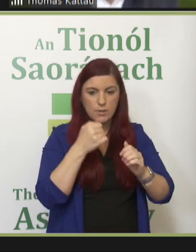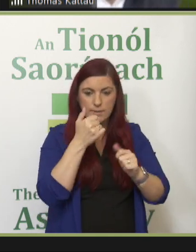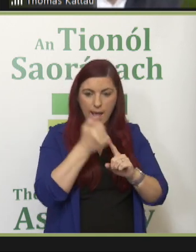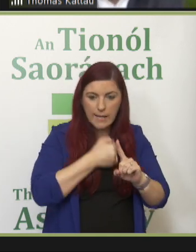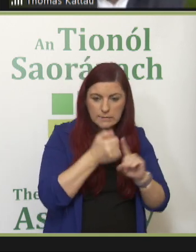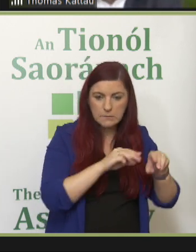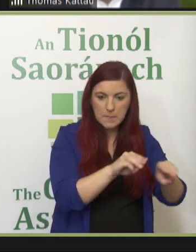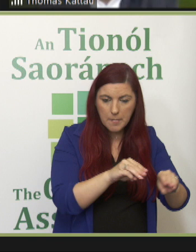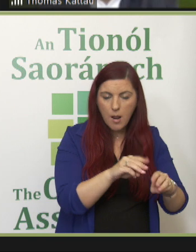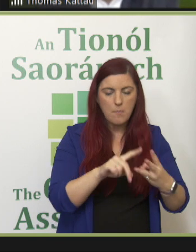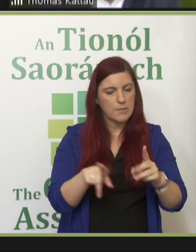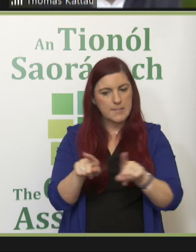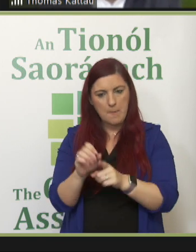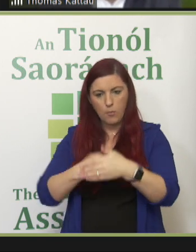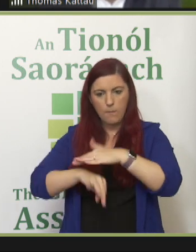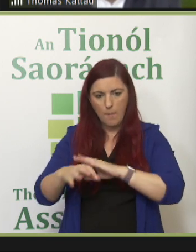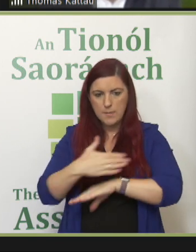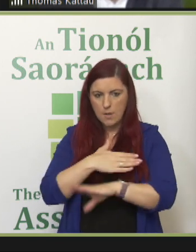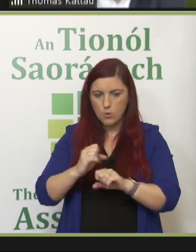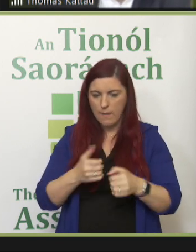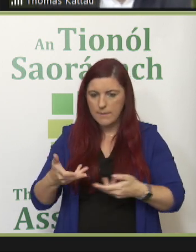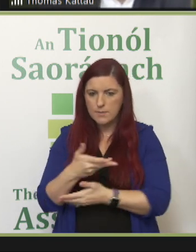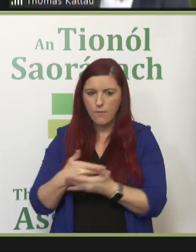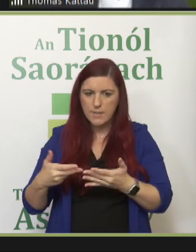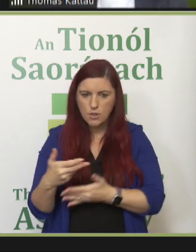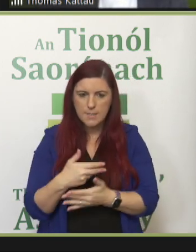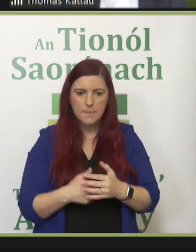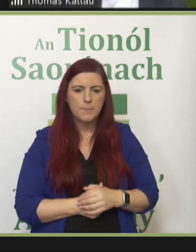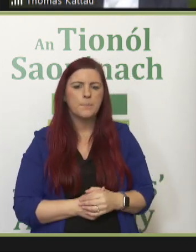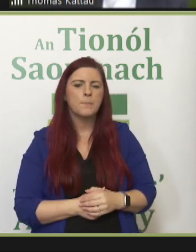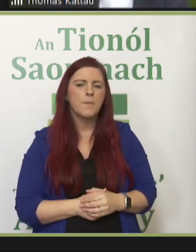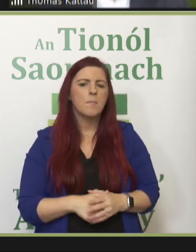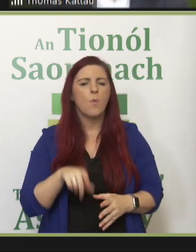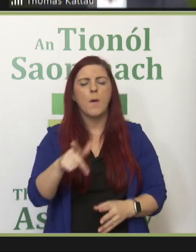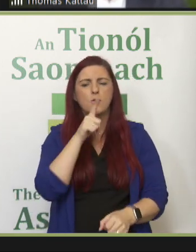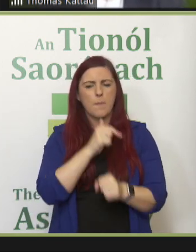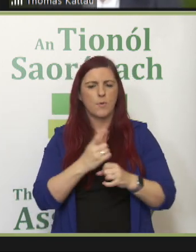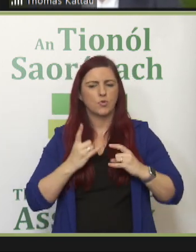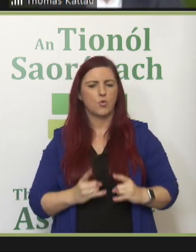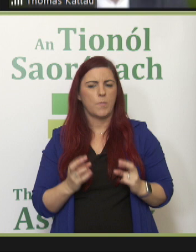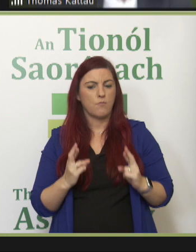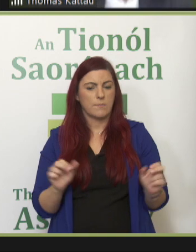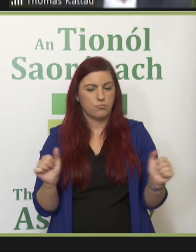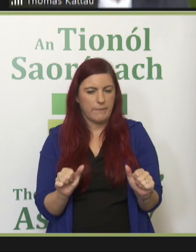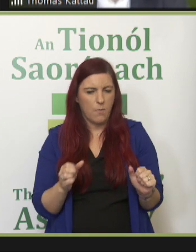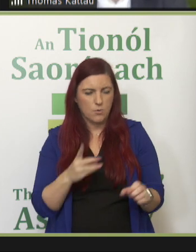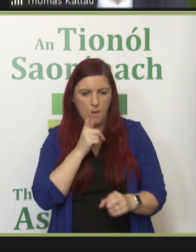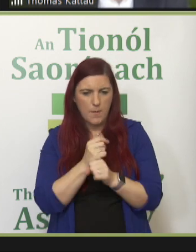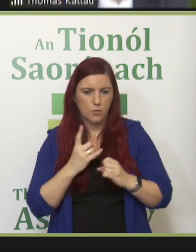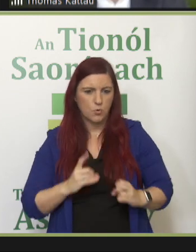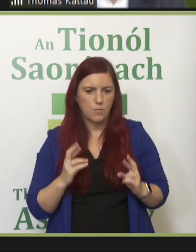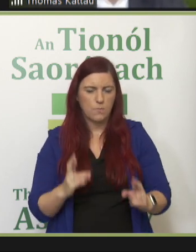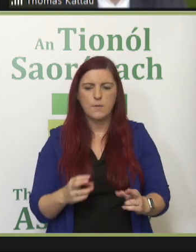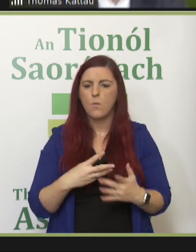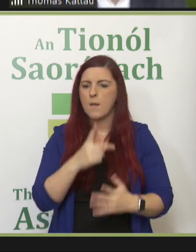of governments and policymakers. Now, when we speak about human rights, very briefly, what are we talking